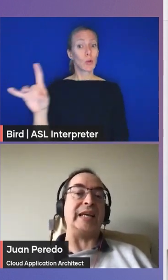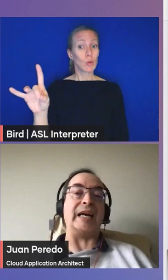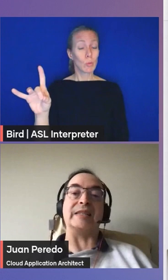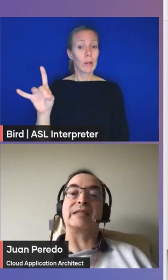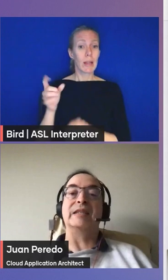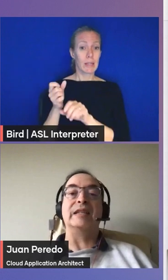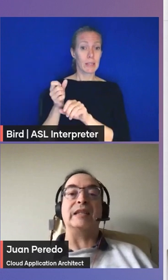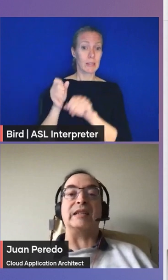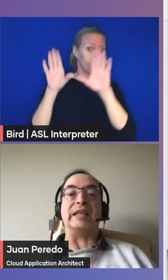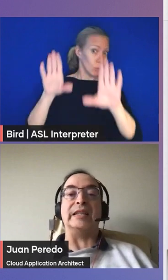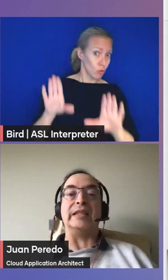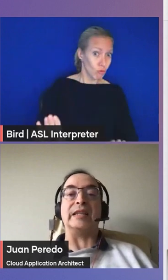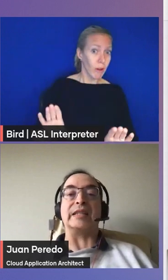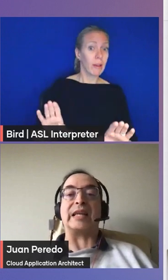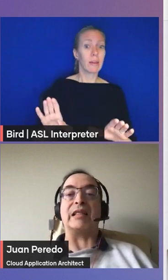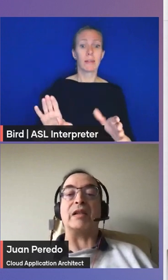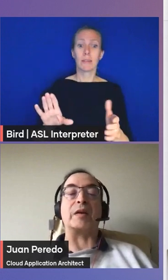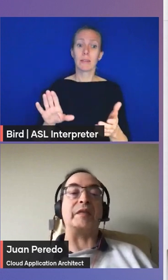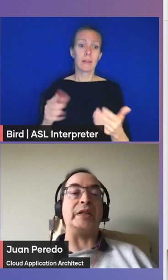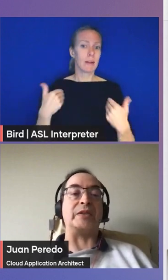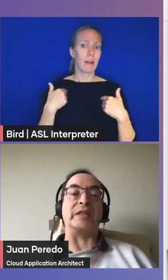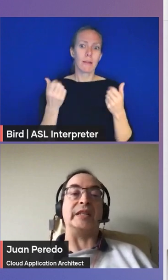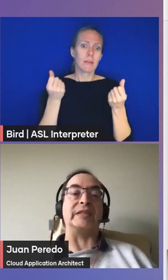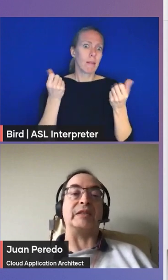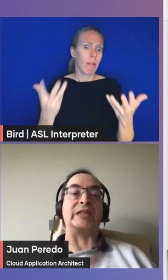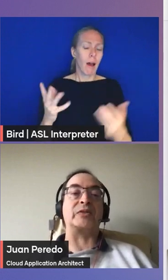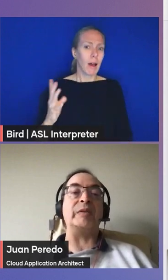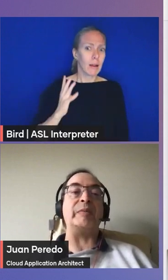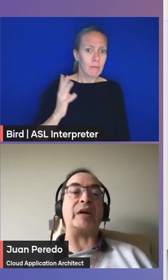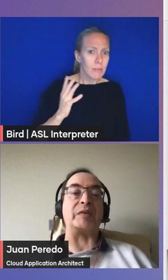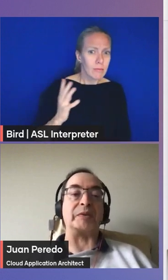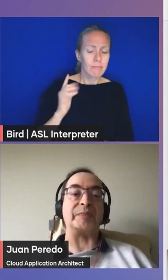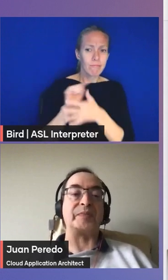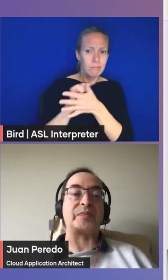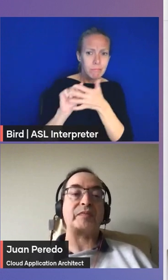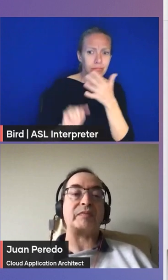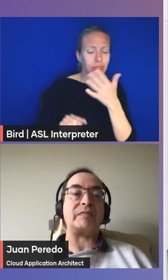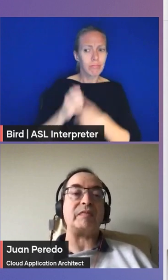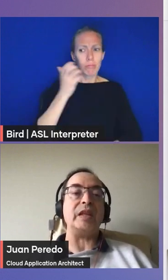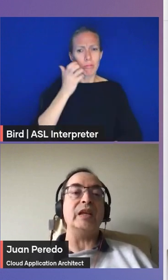and it has a lot of features and it's extremely powerful,